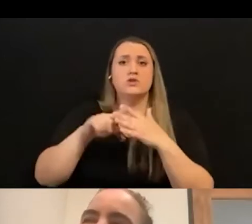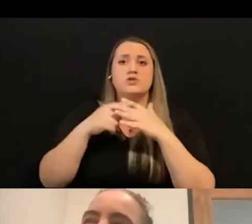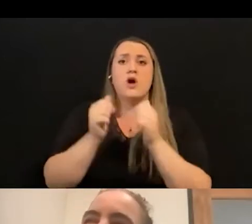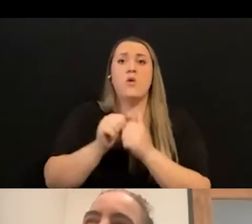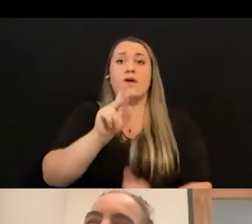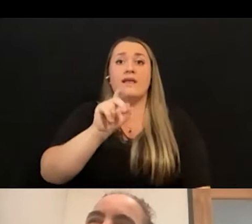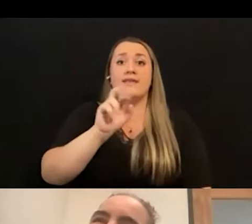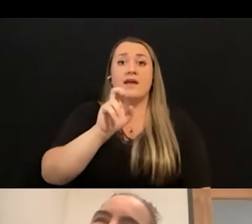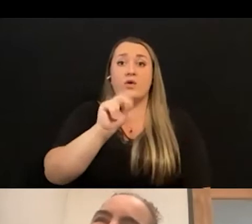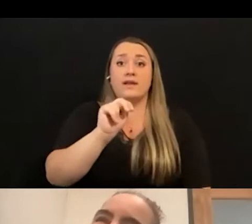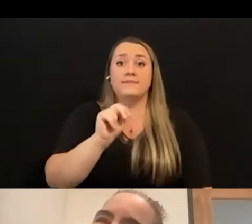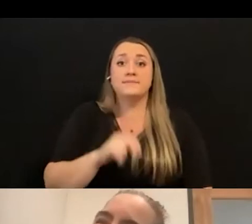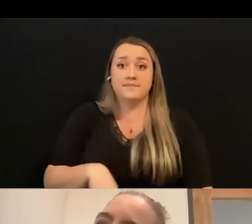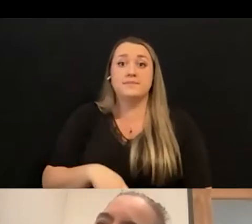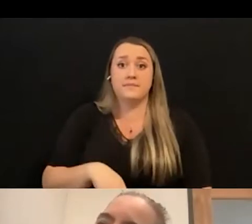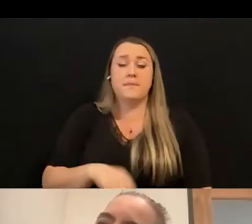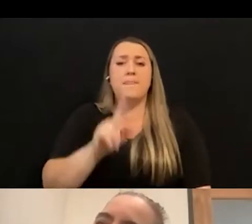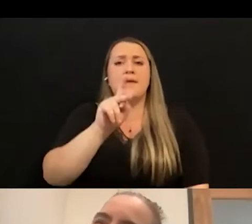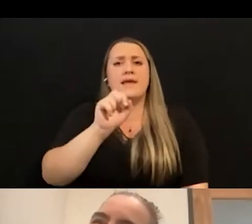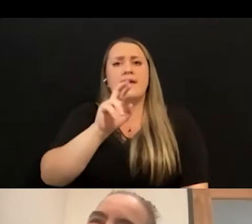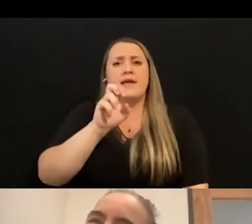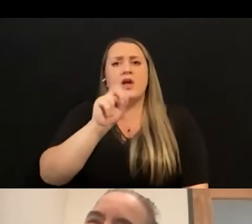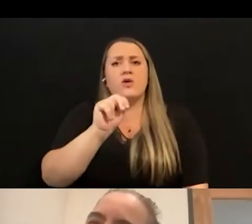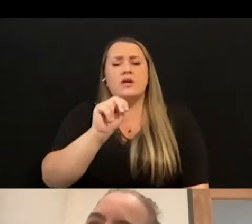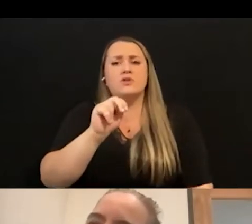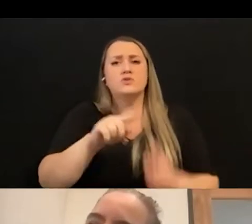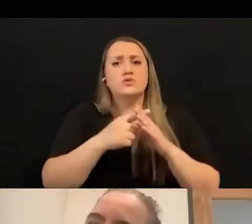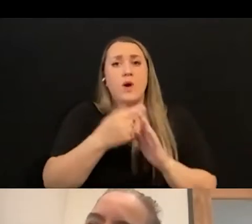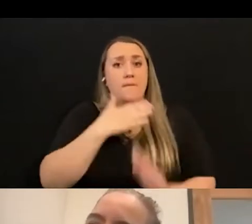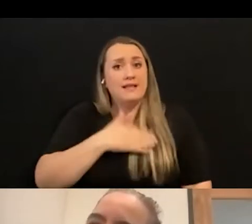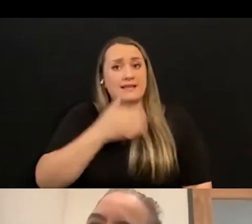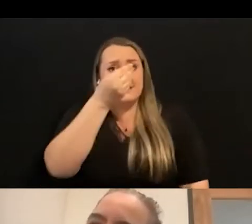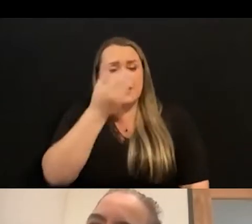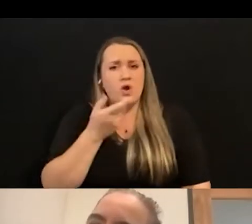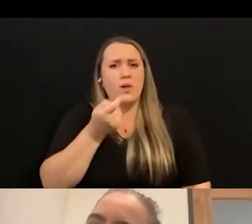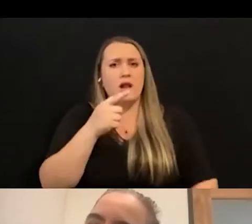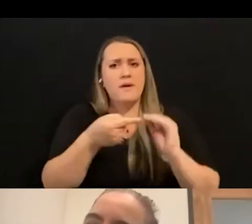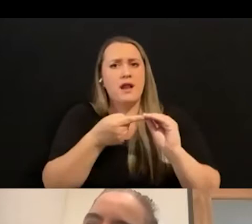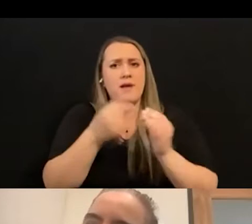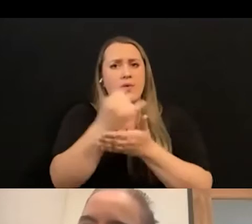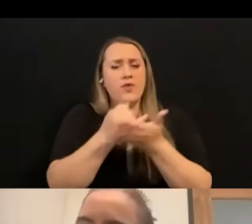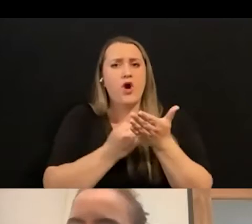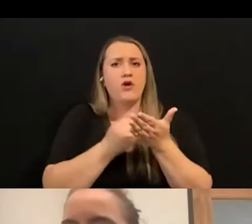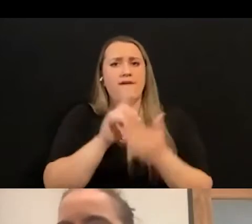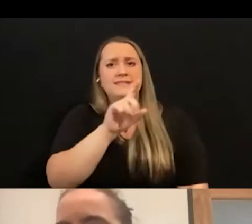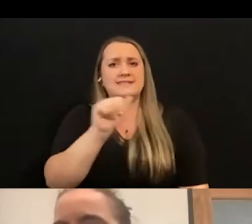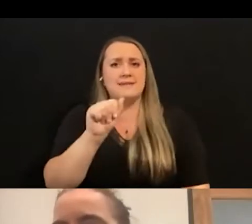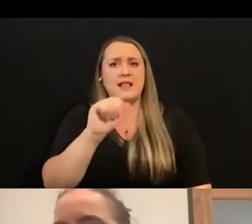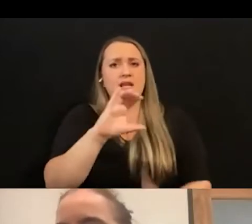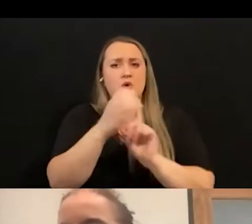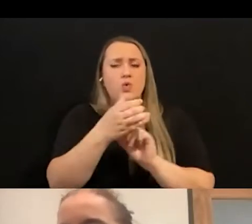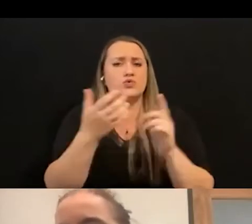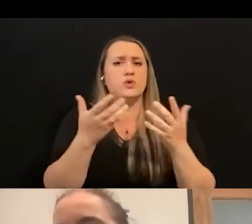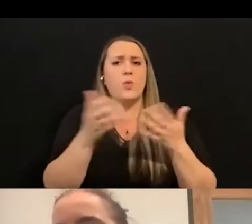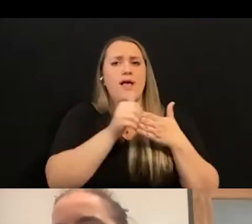Karen. Karen, to start, please let us know a little bit about the art of disability culture and what led